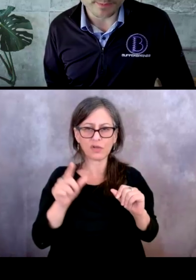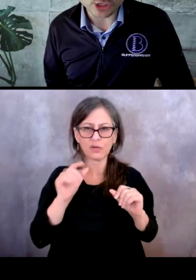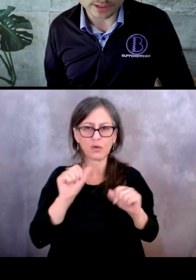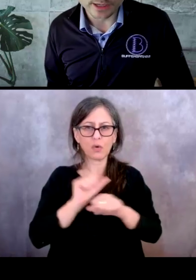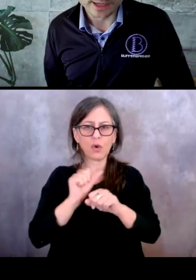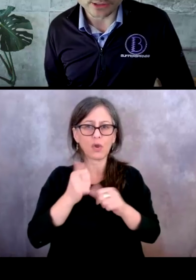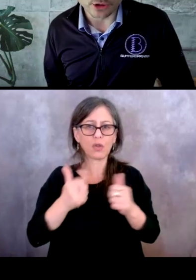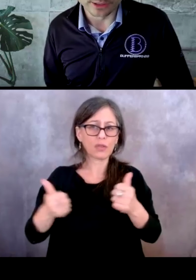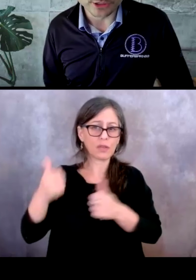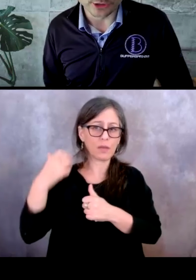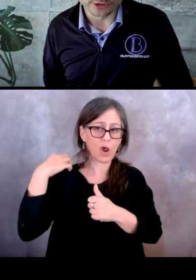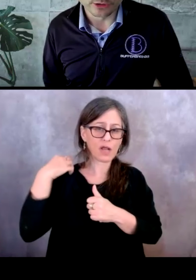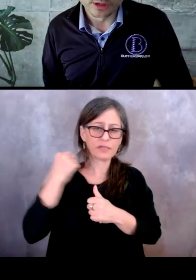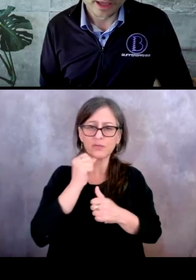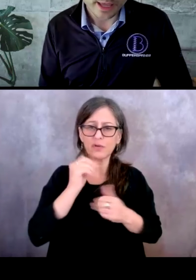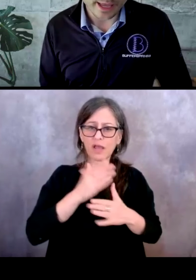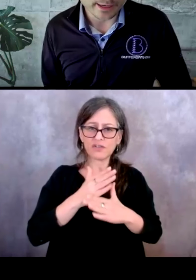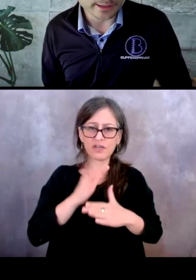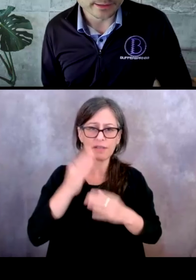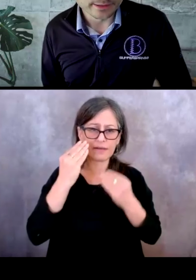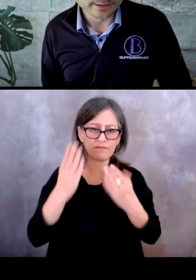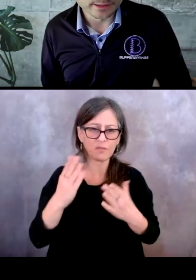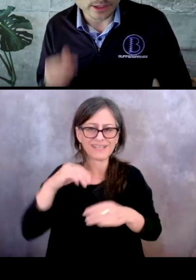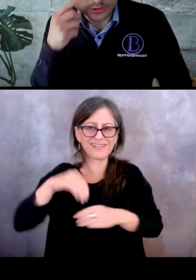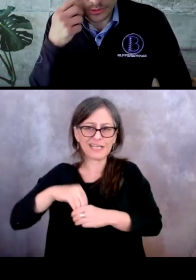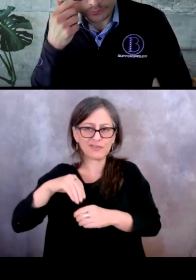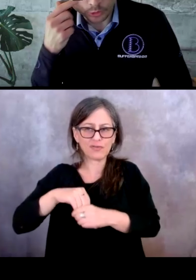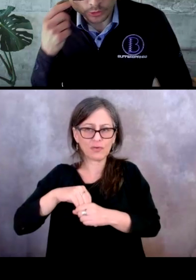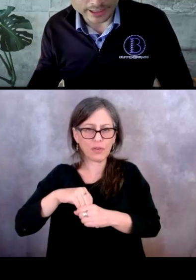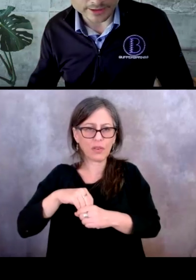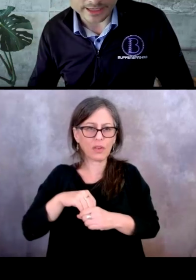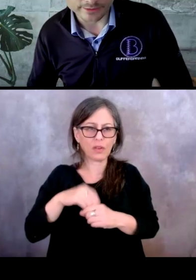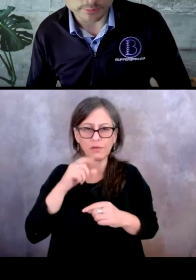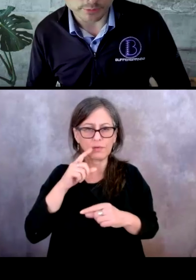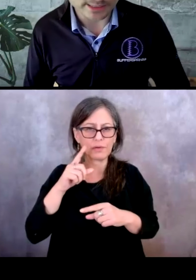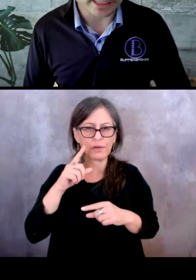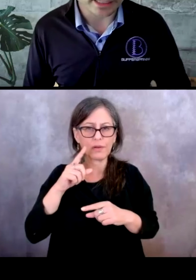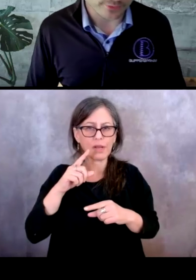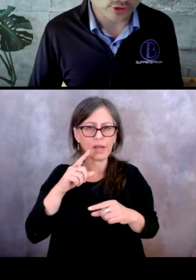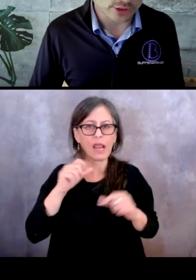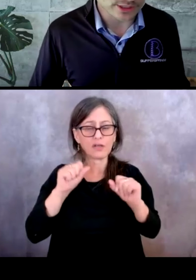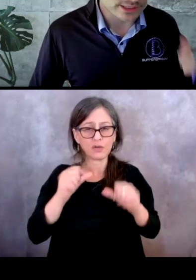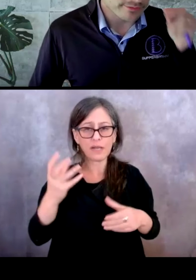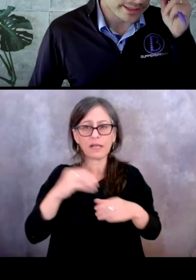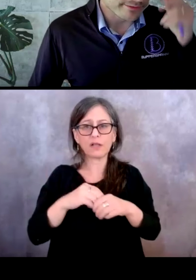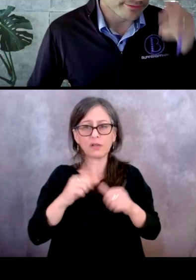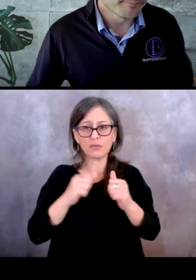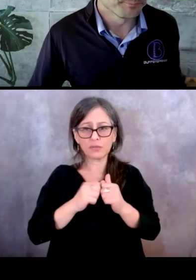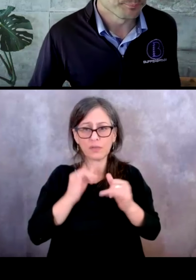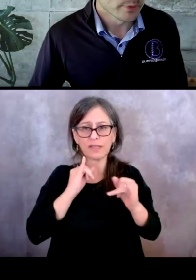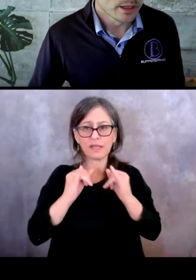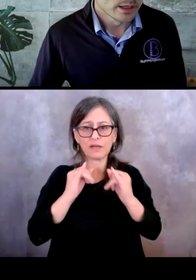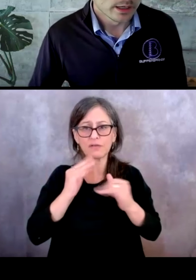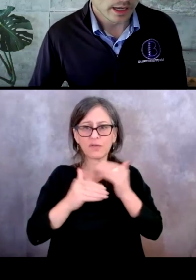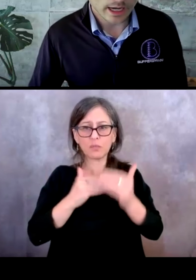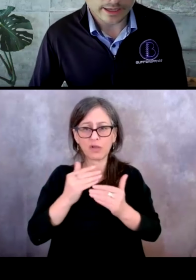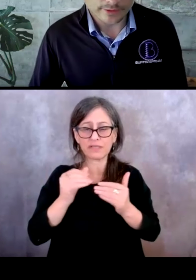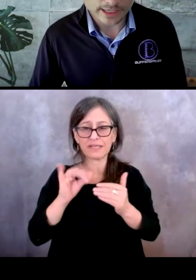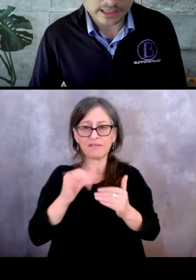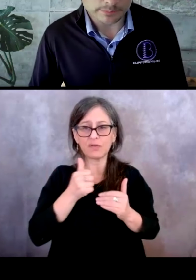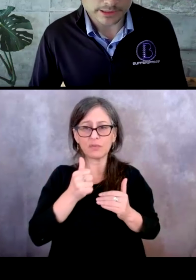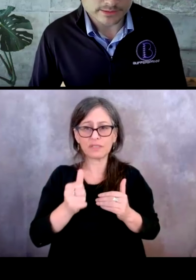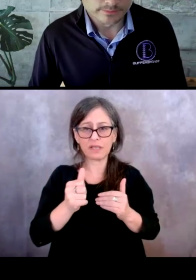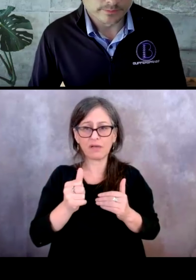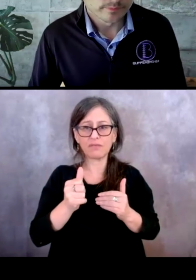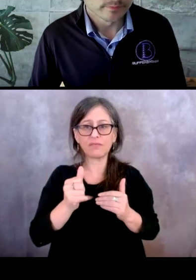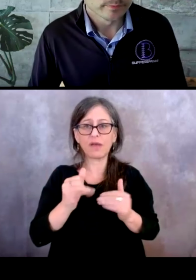this information. It's all internal, and you can roll that into the interview process if you choose to self-identify. Kevin,